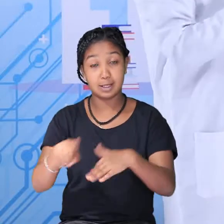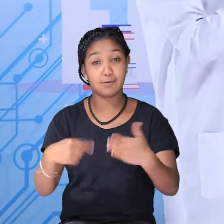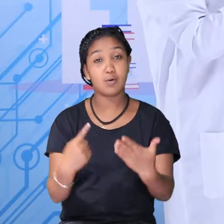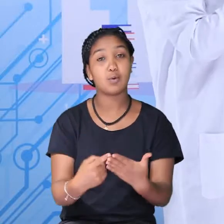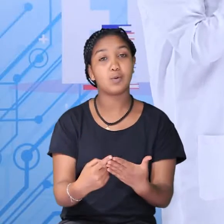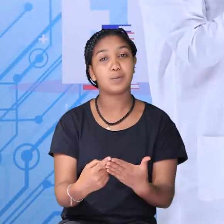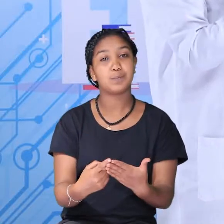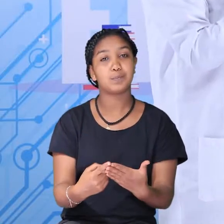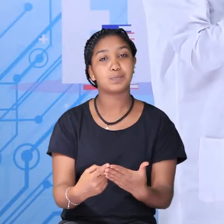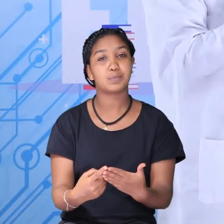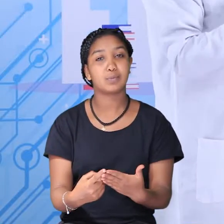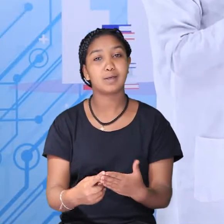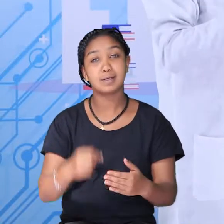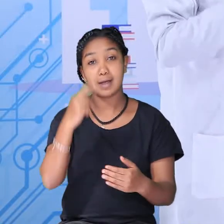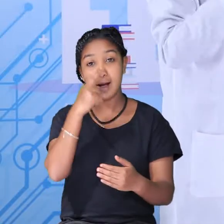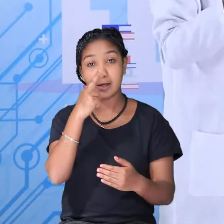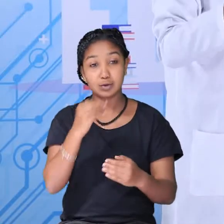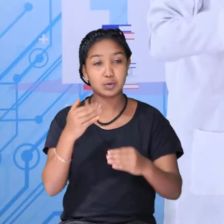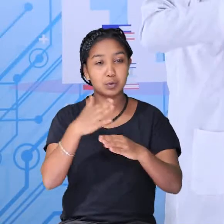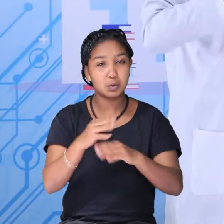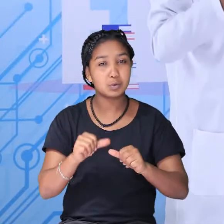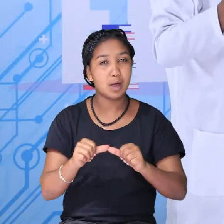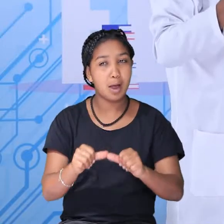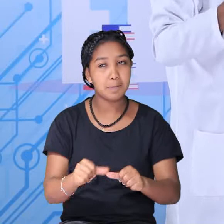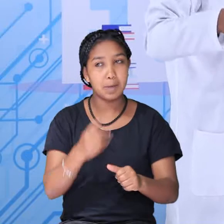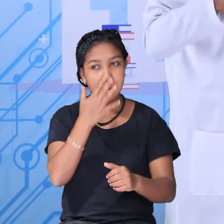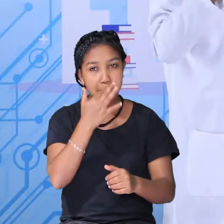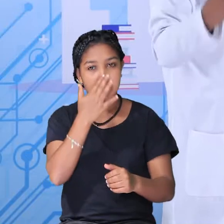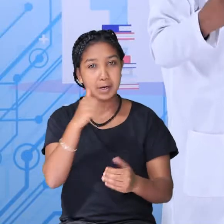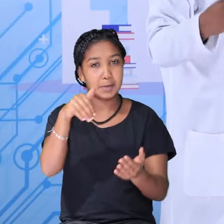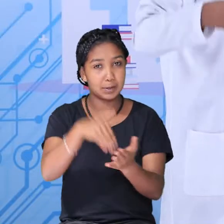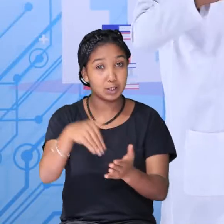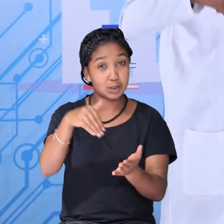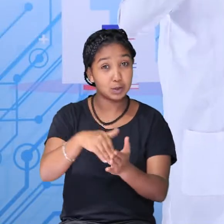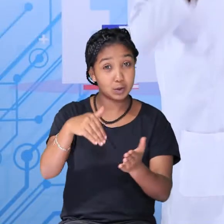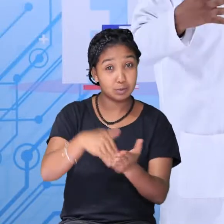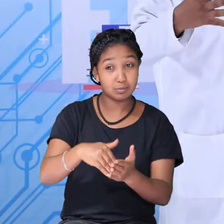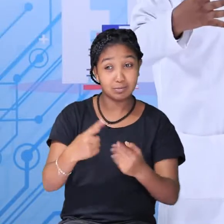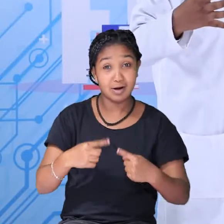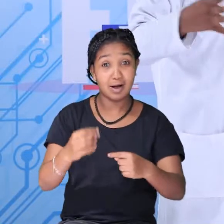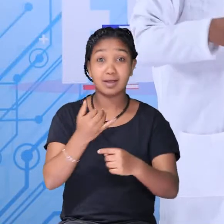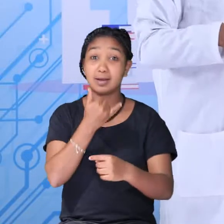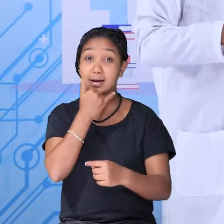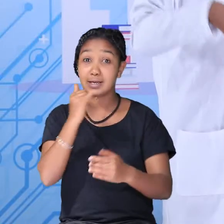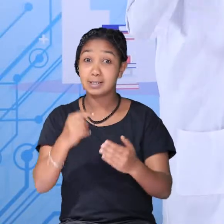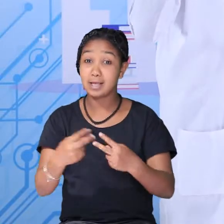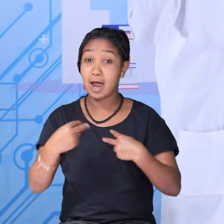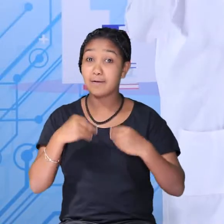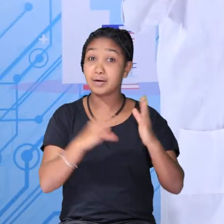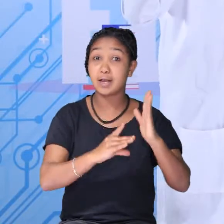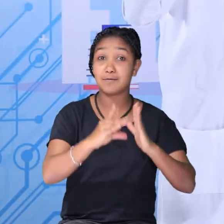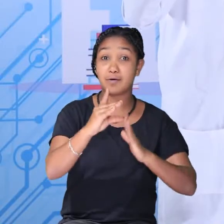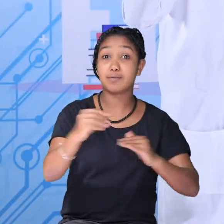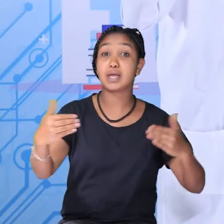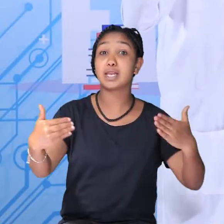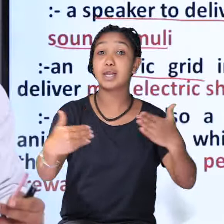So the rats, through time, through experience, through repetition or trial and error, they have developed